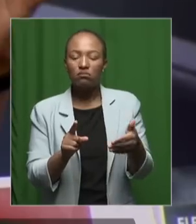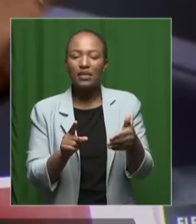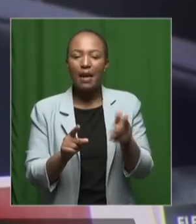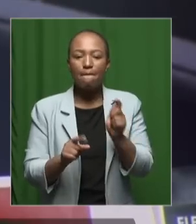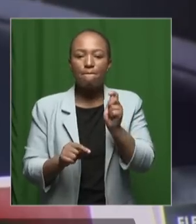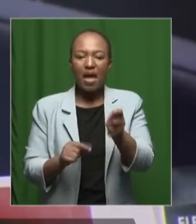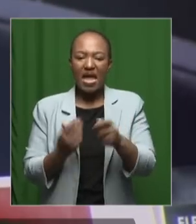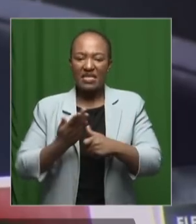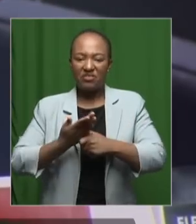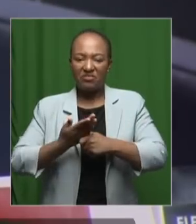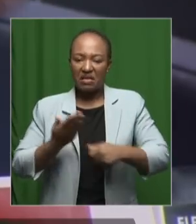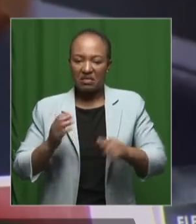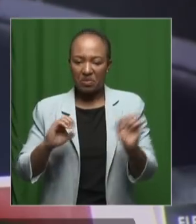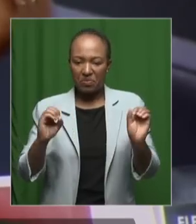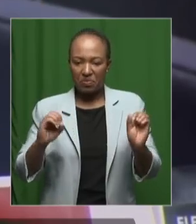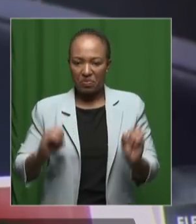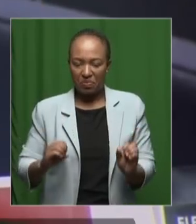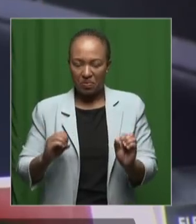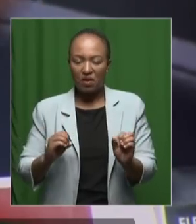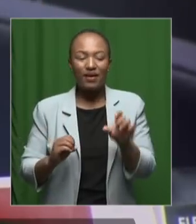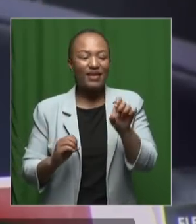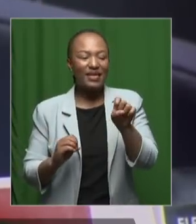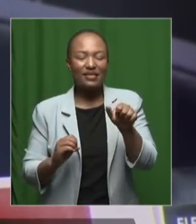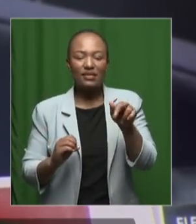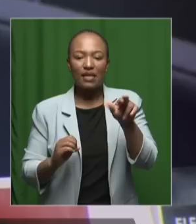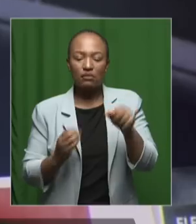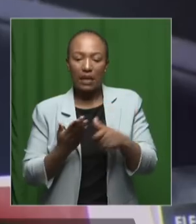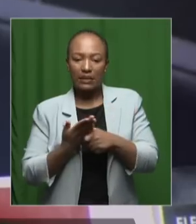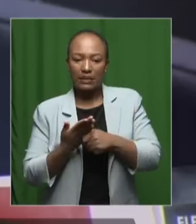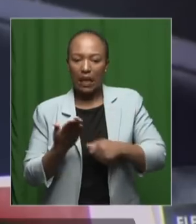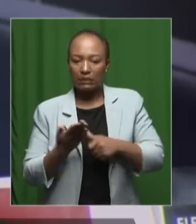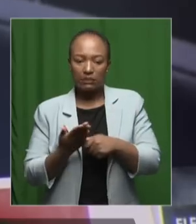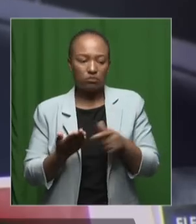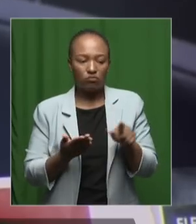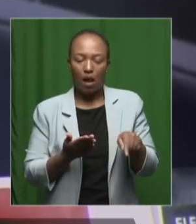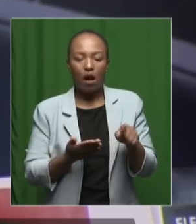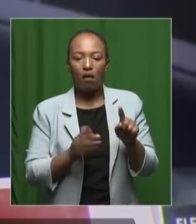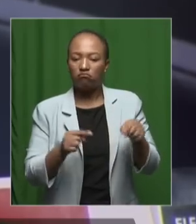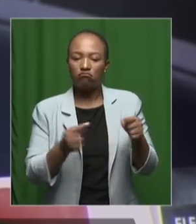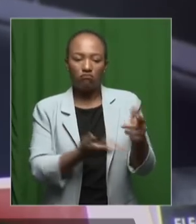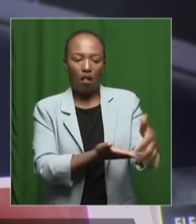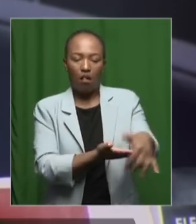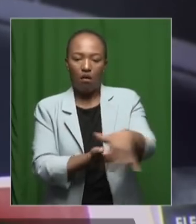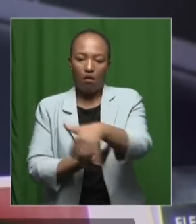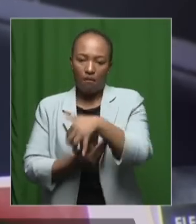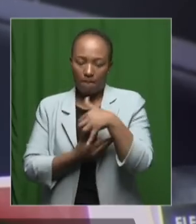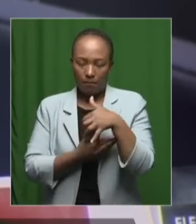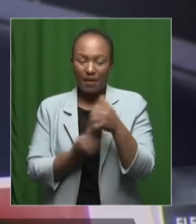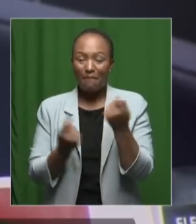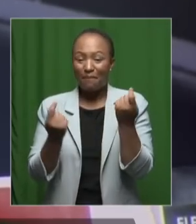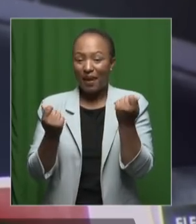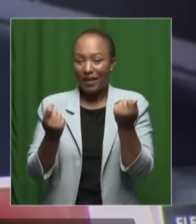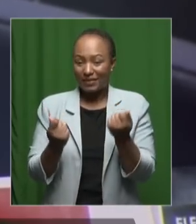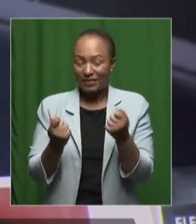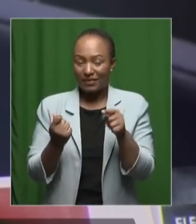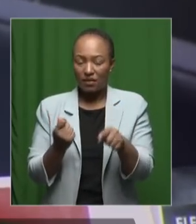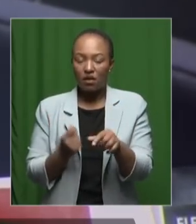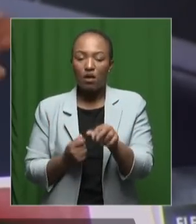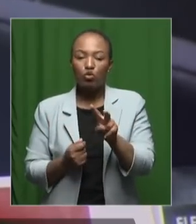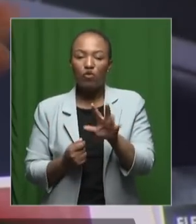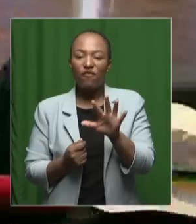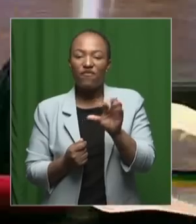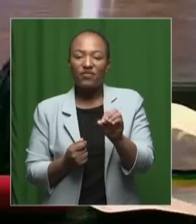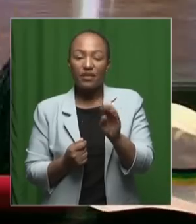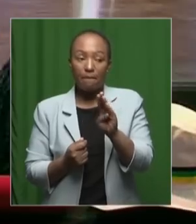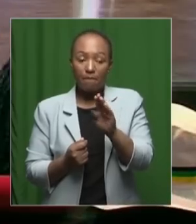every year. The amount of money that we can save from dealing with transfer pricing is no less than 250 billion.